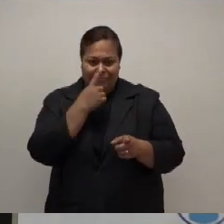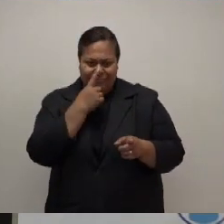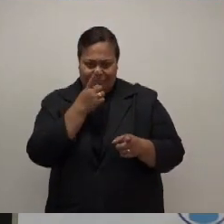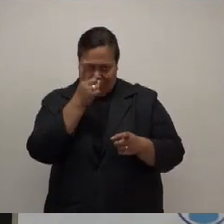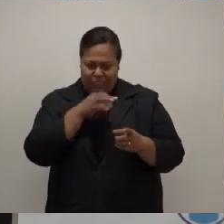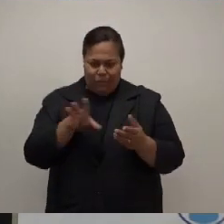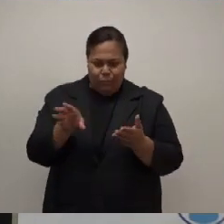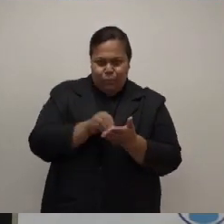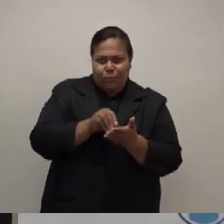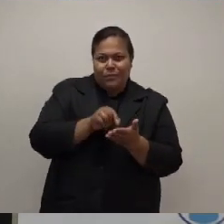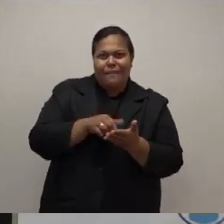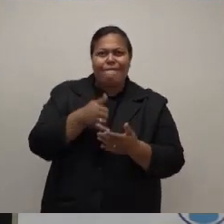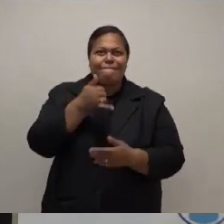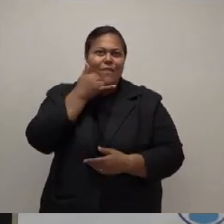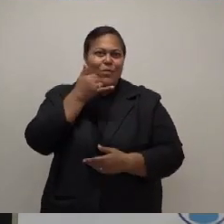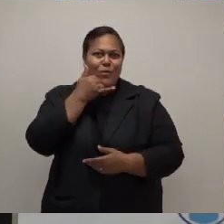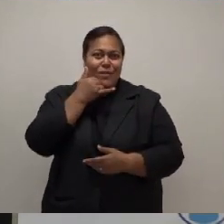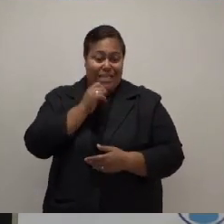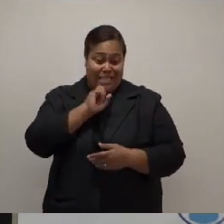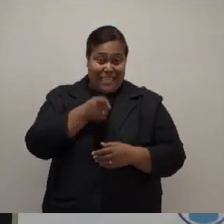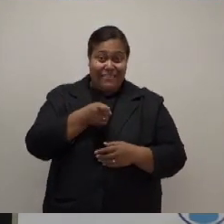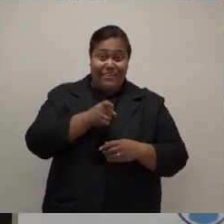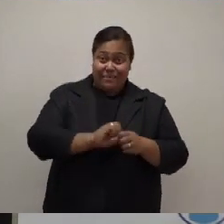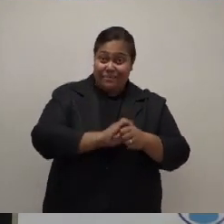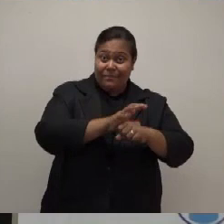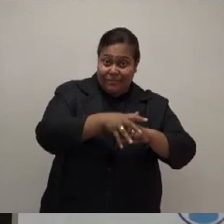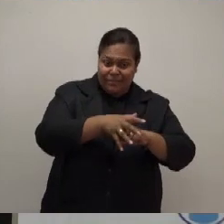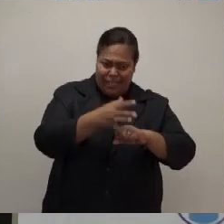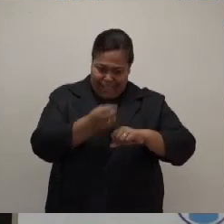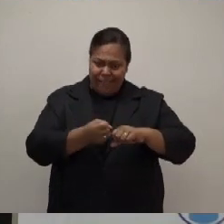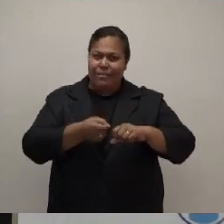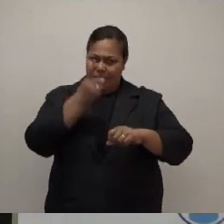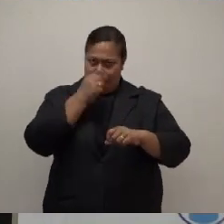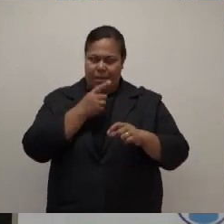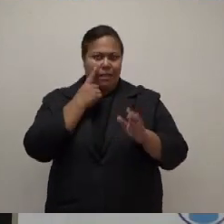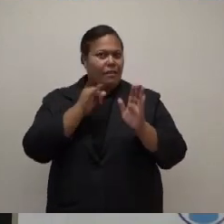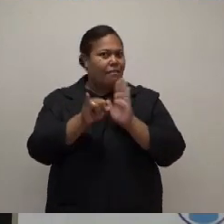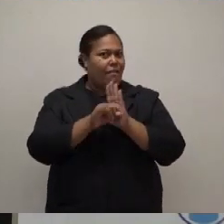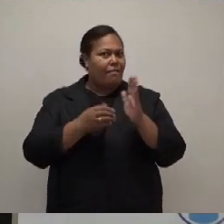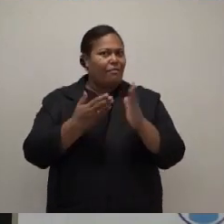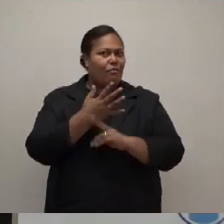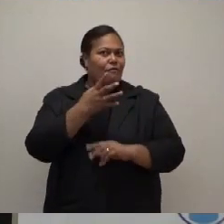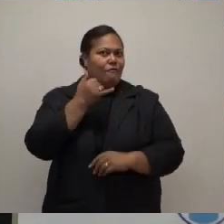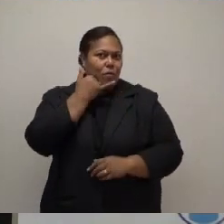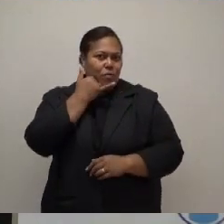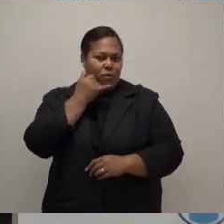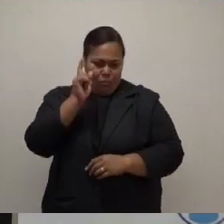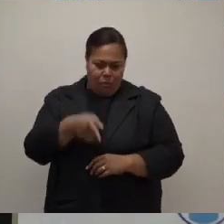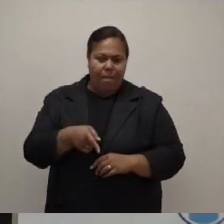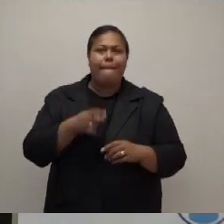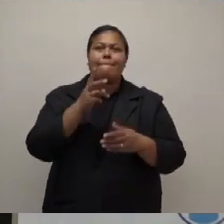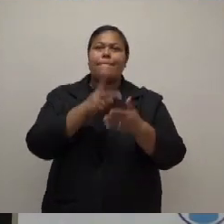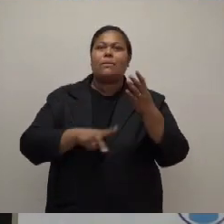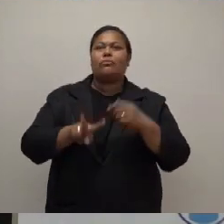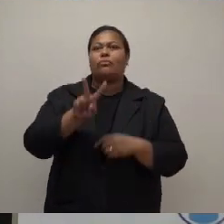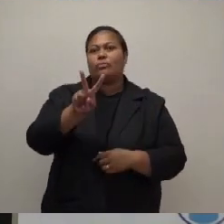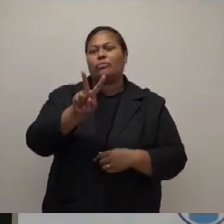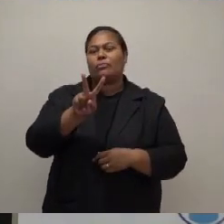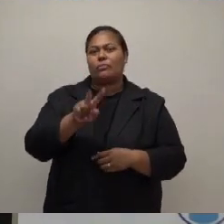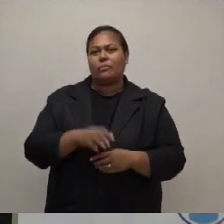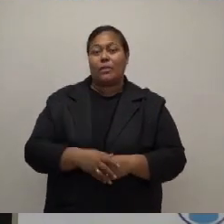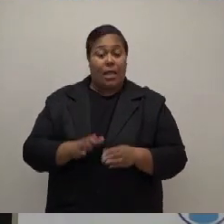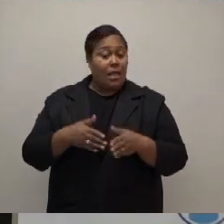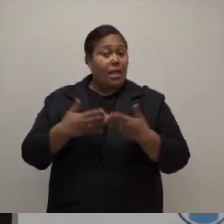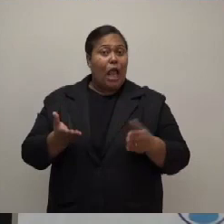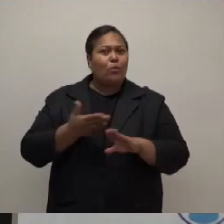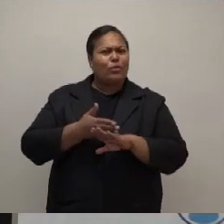coronavirus. This app forms the foundation of phase 2 of our recovery and of the new normal we're